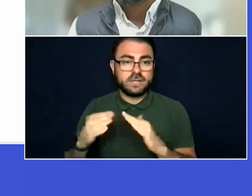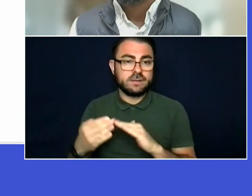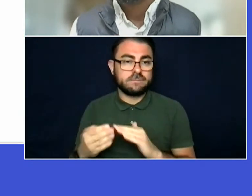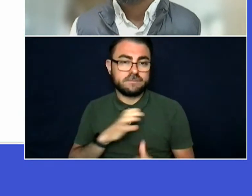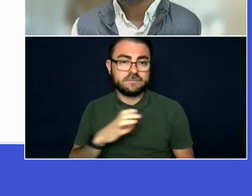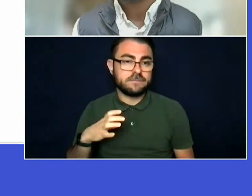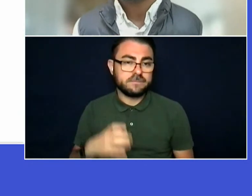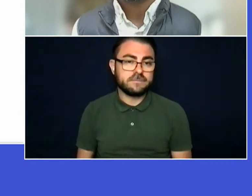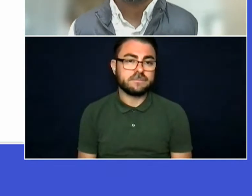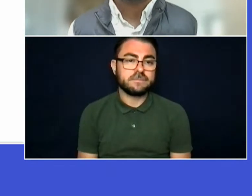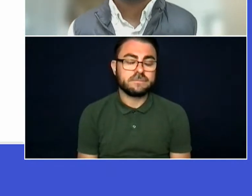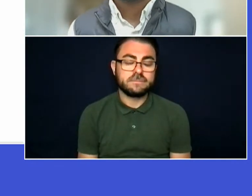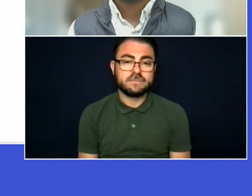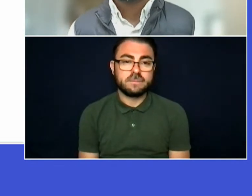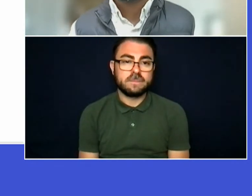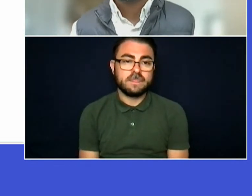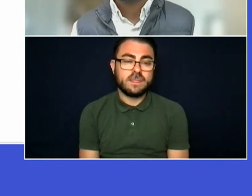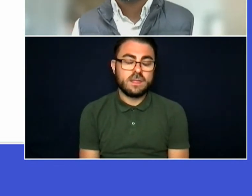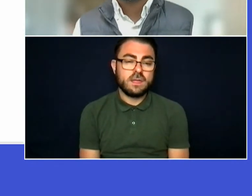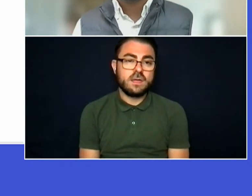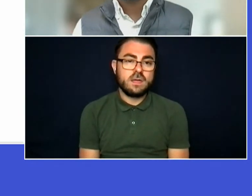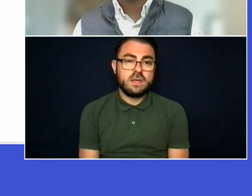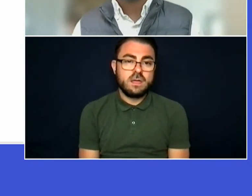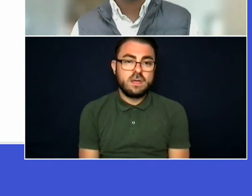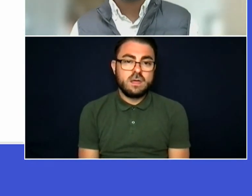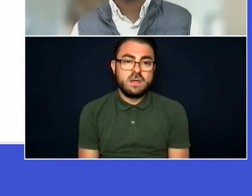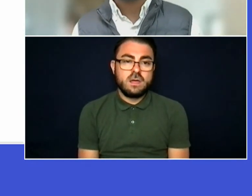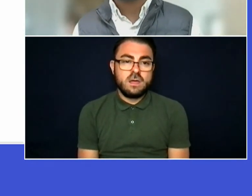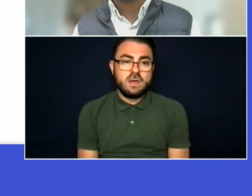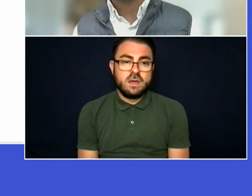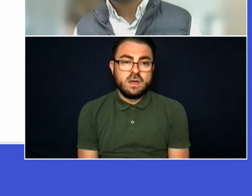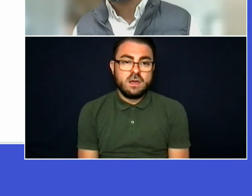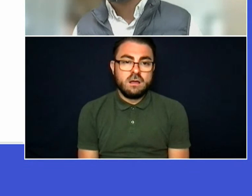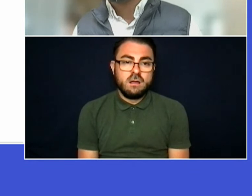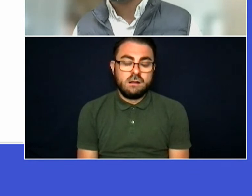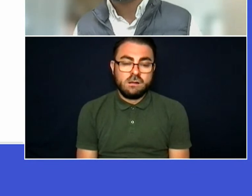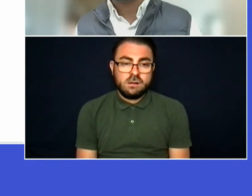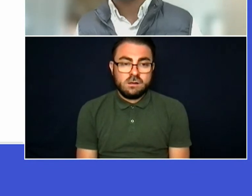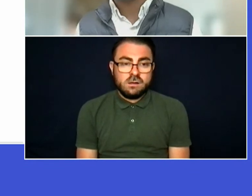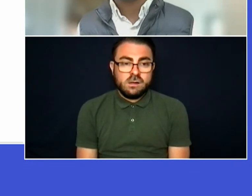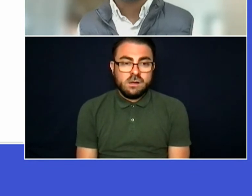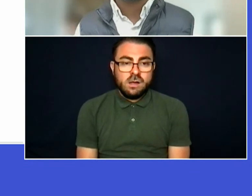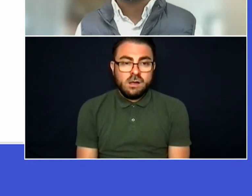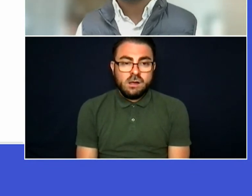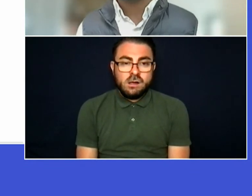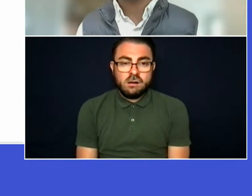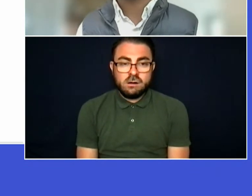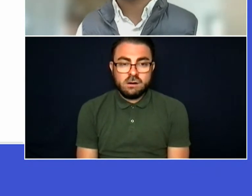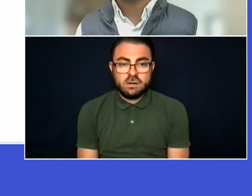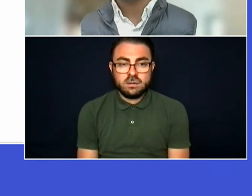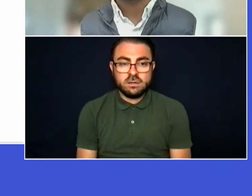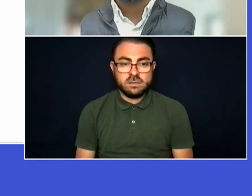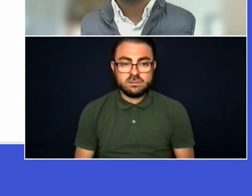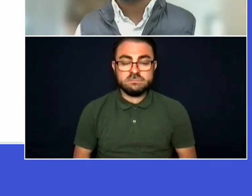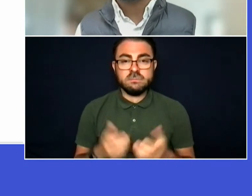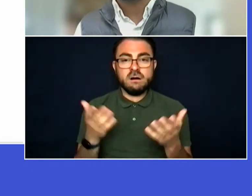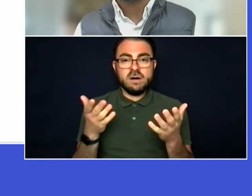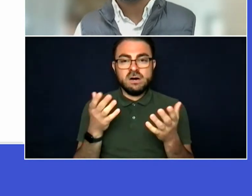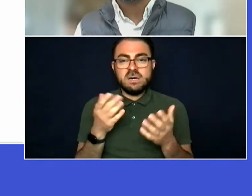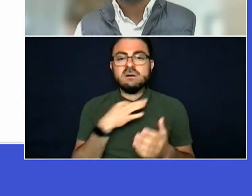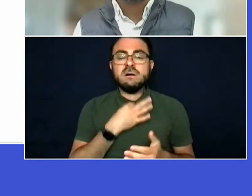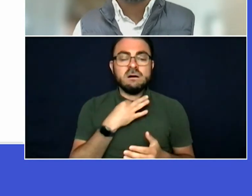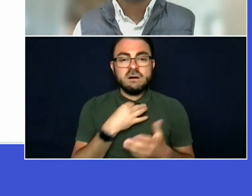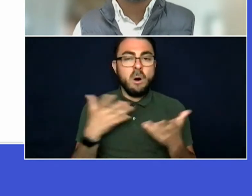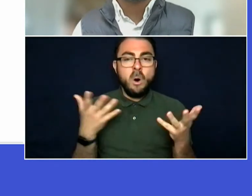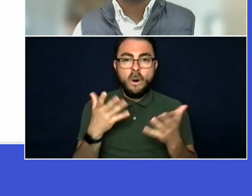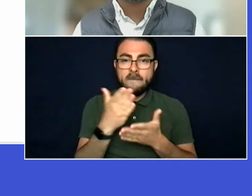So one, just in terms of inputs we're seeking, what elements of this plan excite you because they align